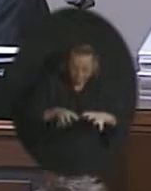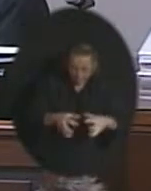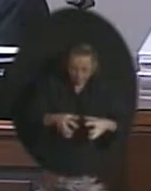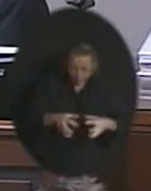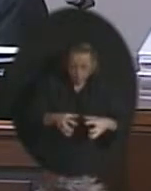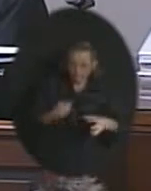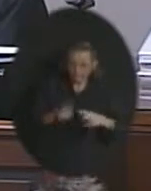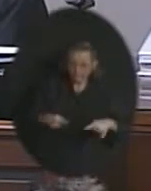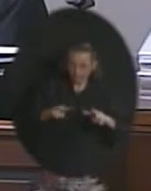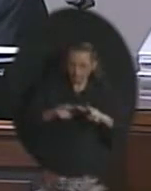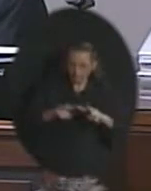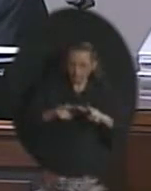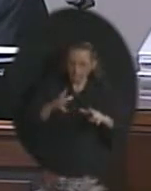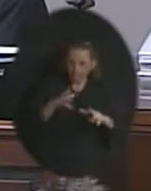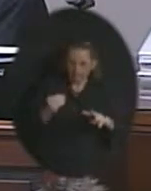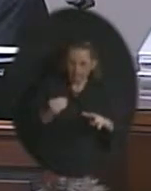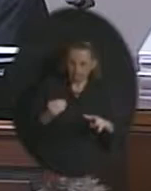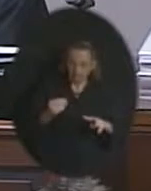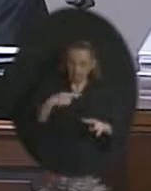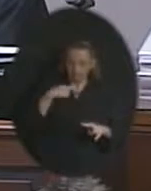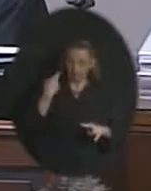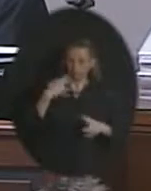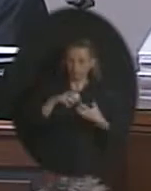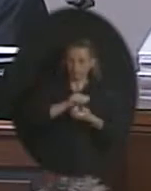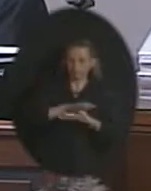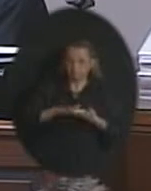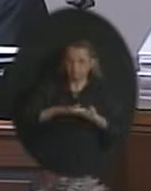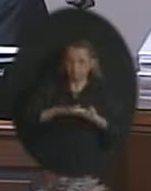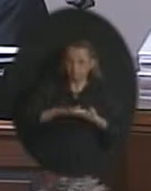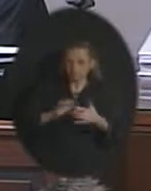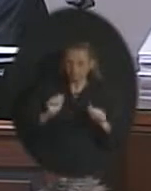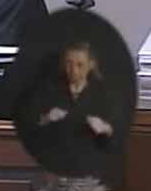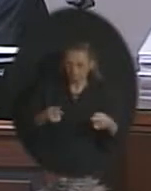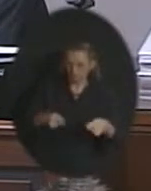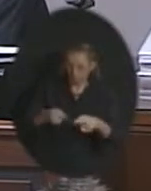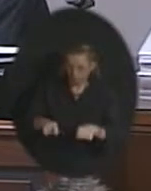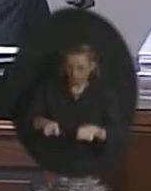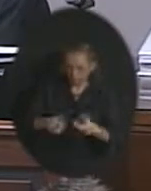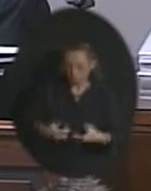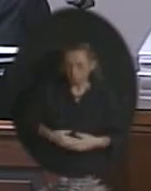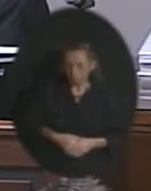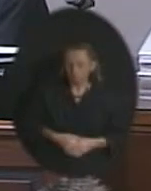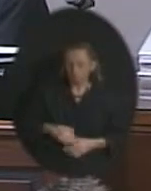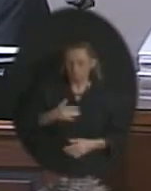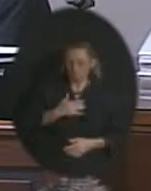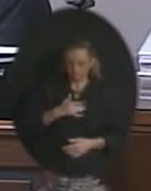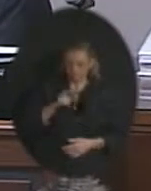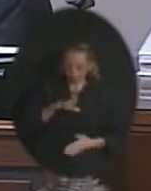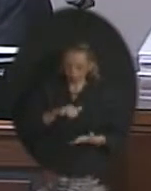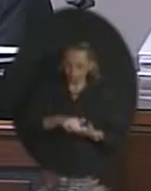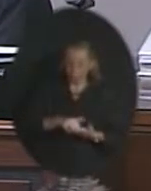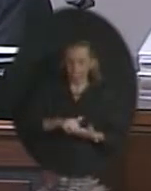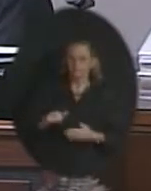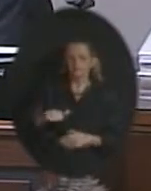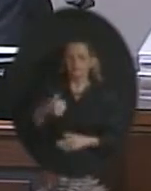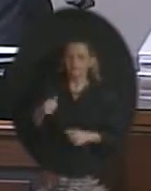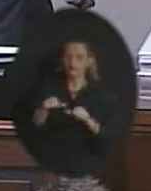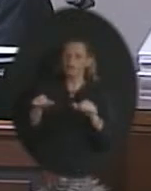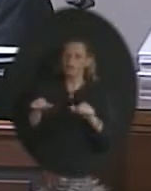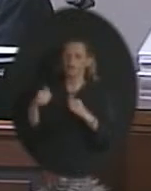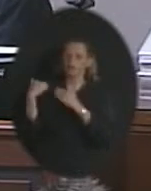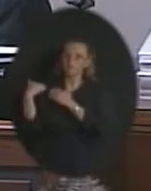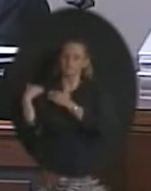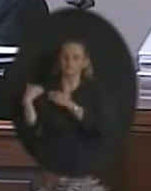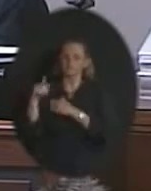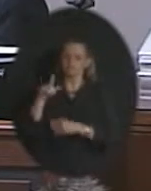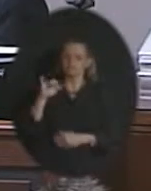the risk that we could have. We think it's very prudent to do that. So that was one area. The other area was the liability. Actually, we